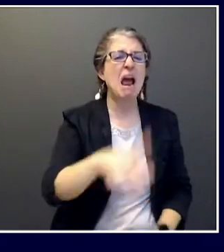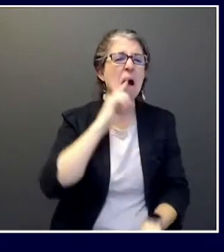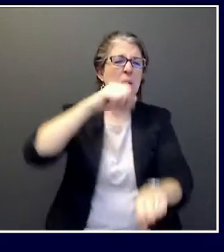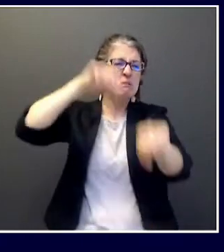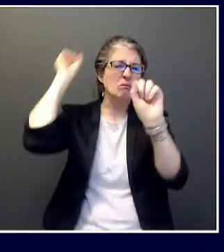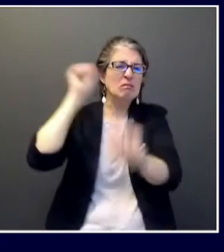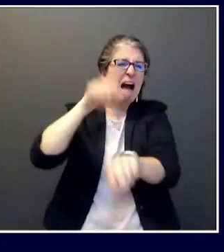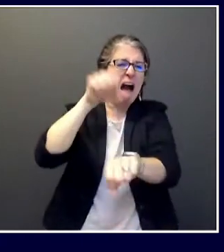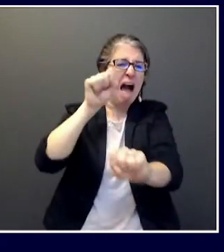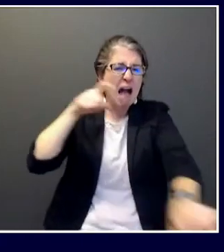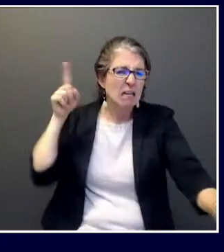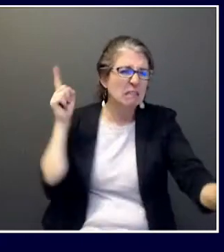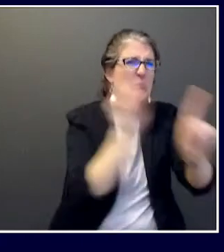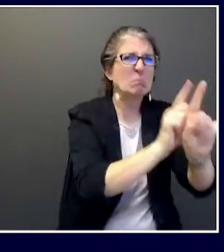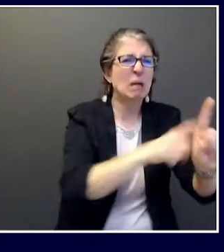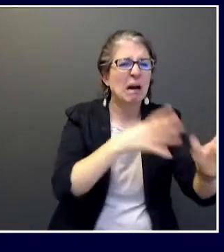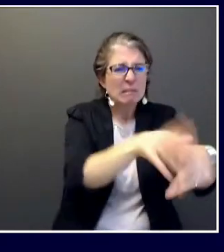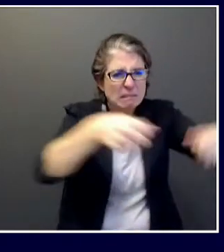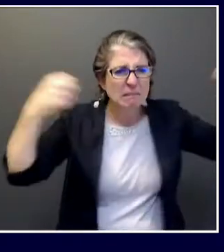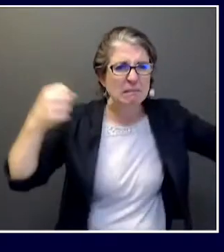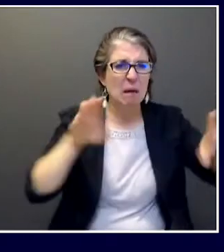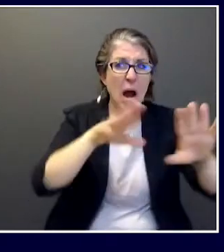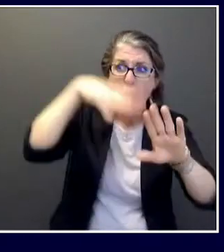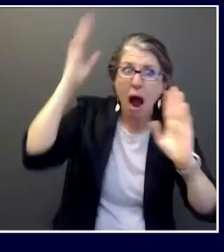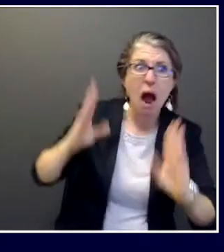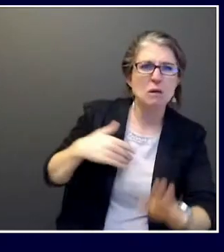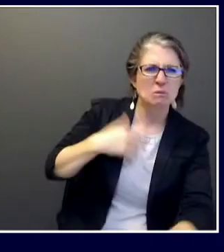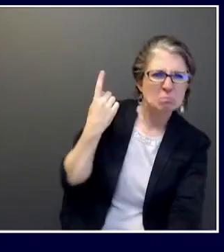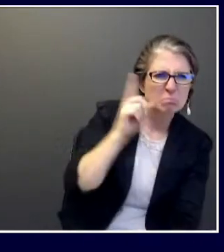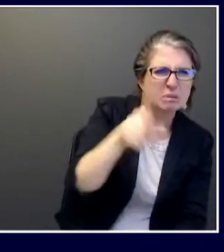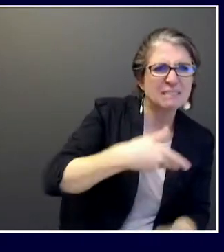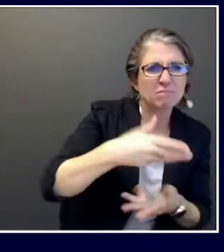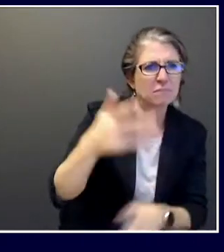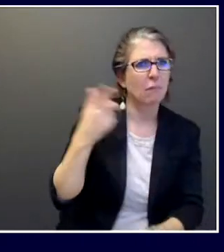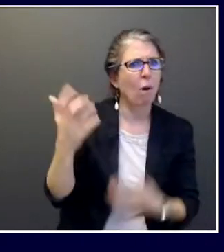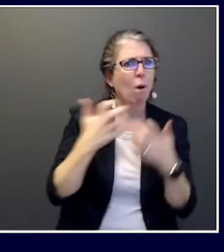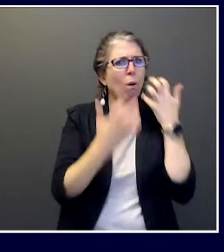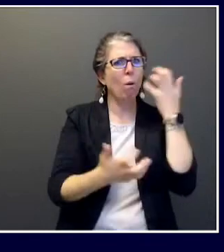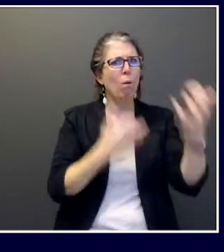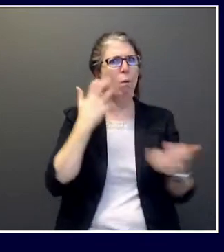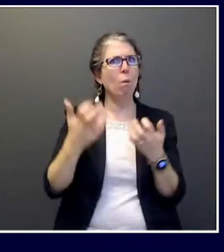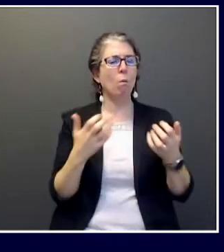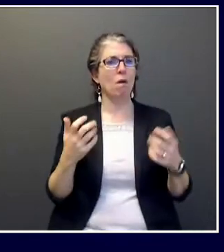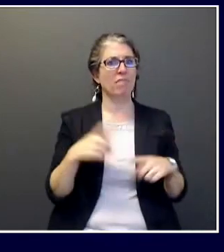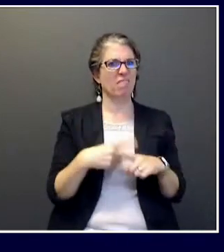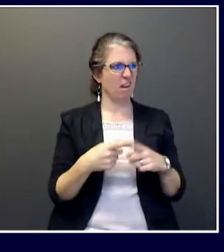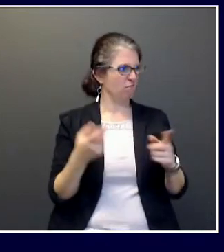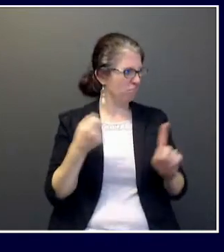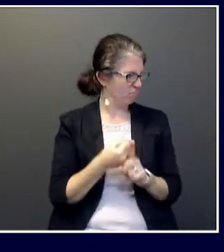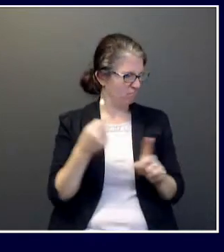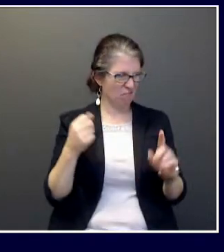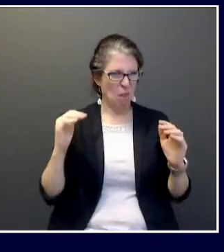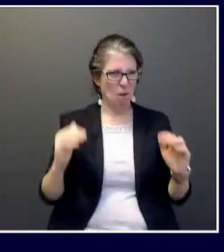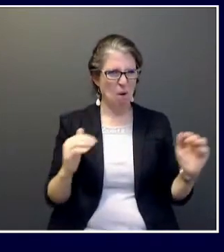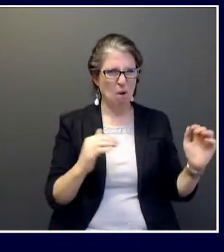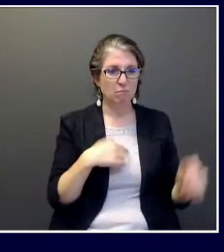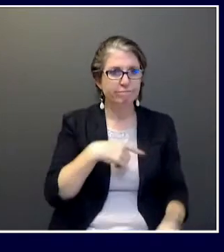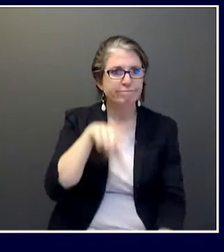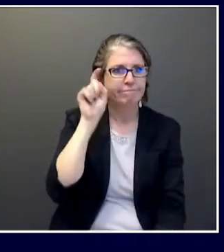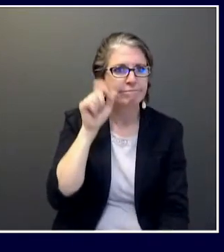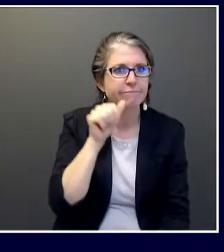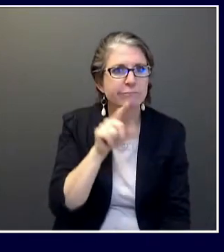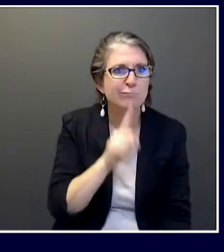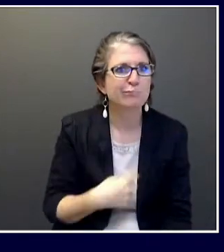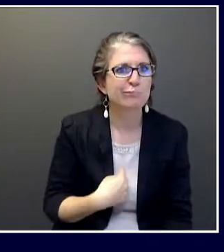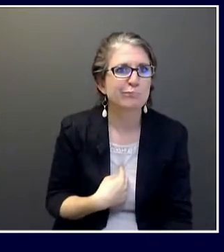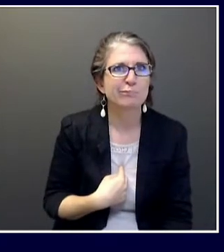anything structurally different, to be totally candid with you. But Commissioner? I'm just going to add a shout out to some of the local organizations